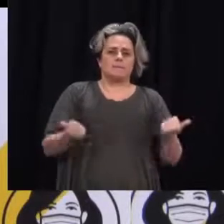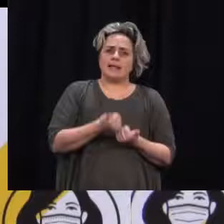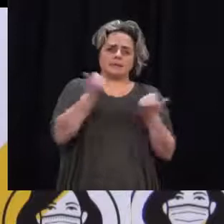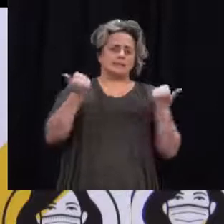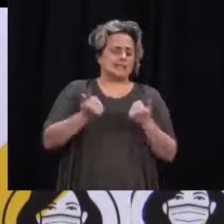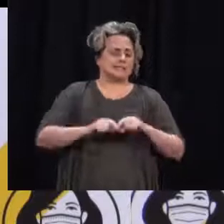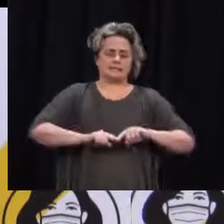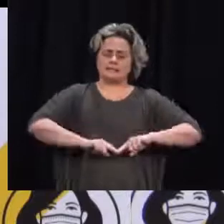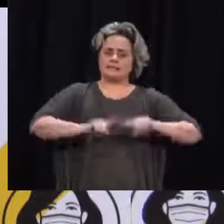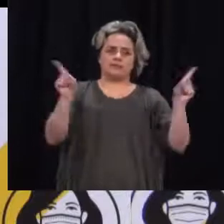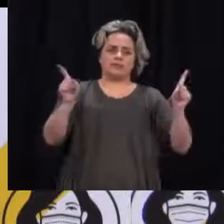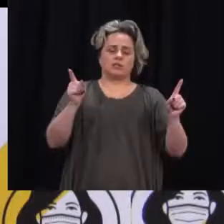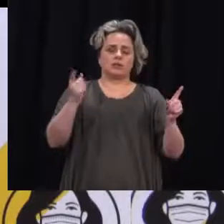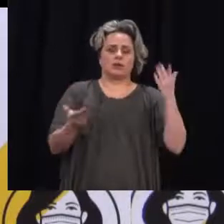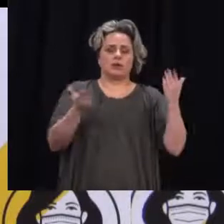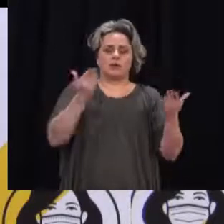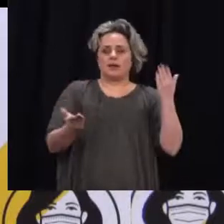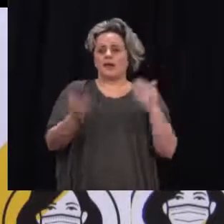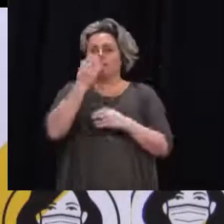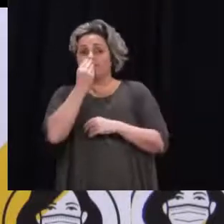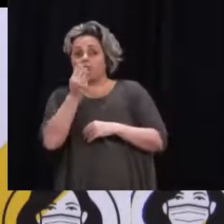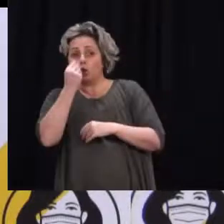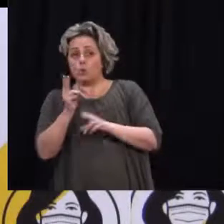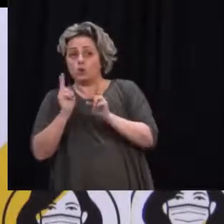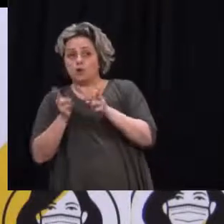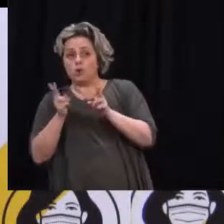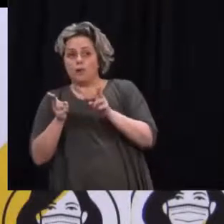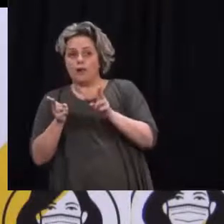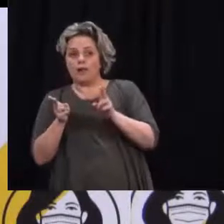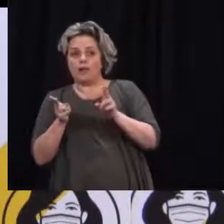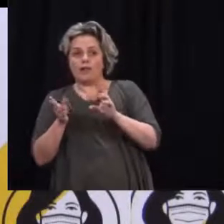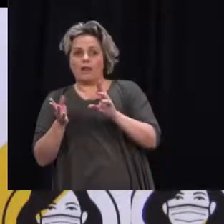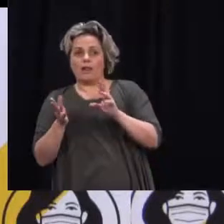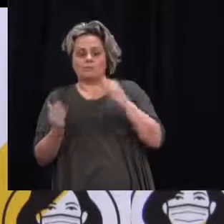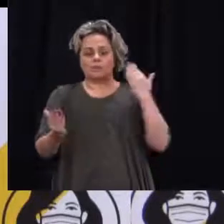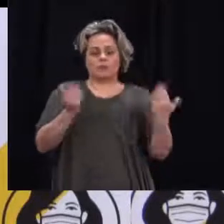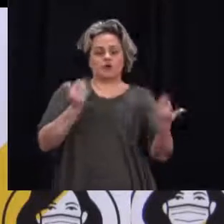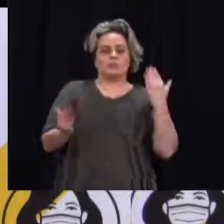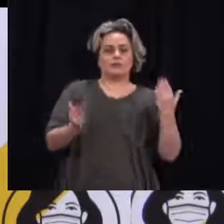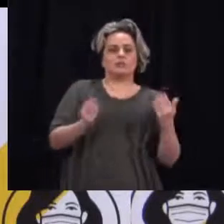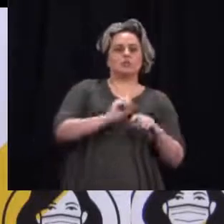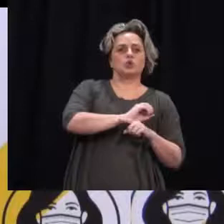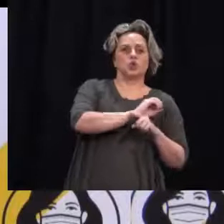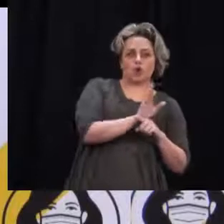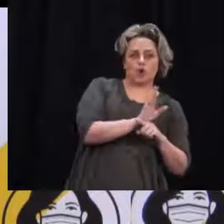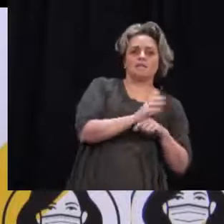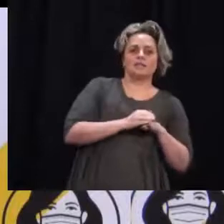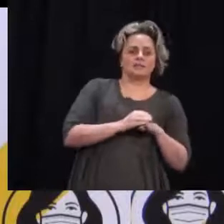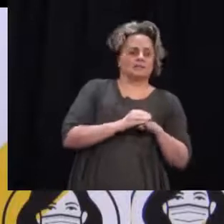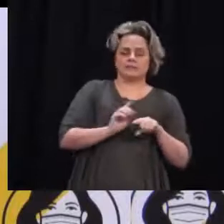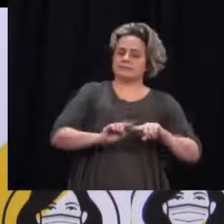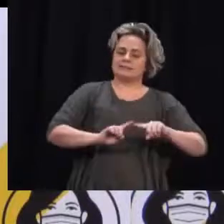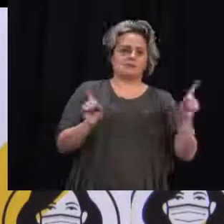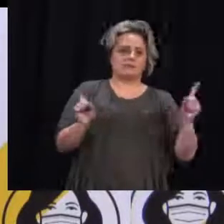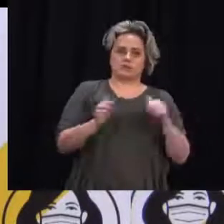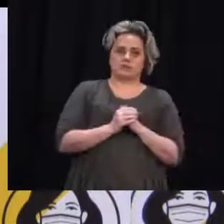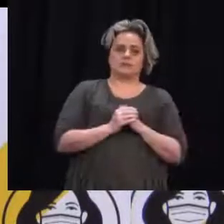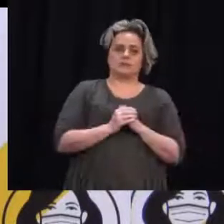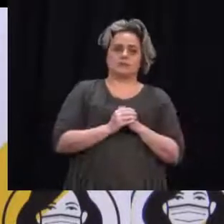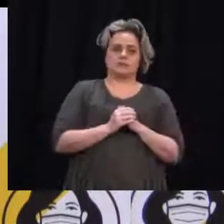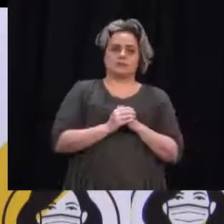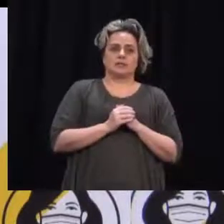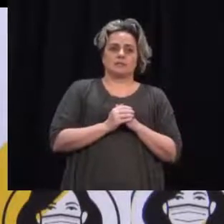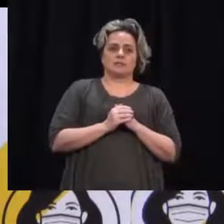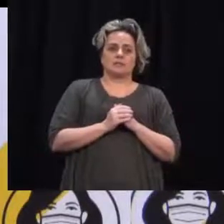difference, and that's not counting all the people who may have been infected, many of whom we are seeing from studies around the world may have